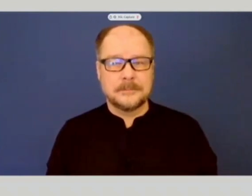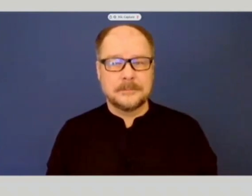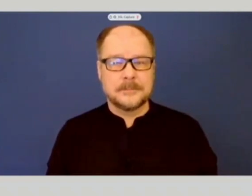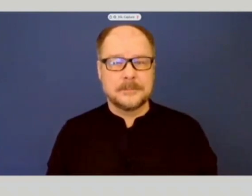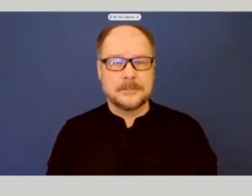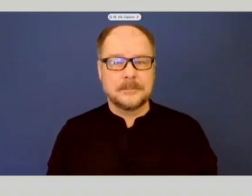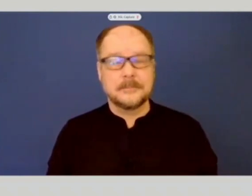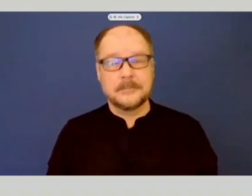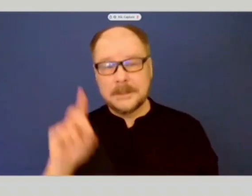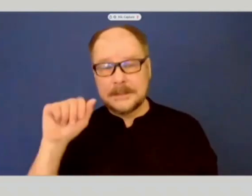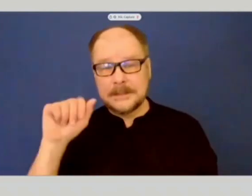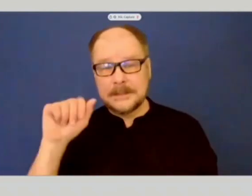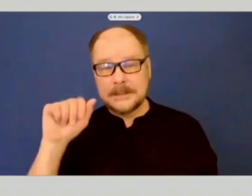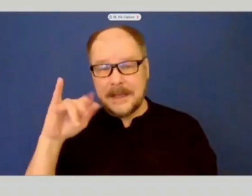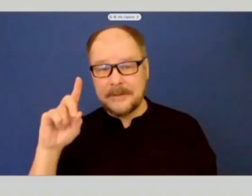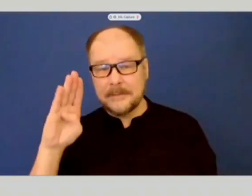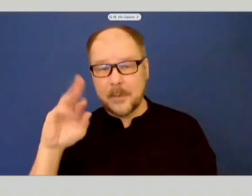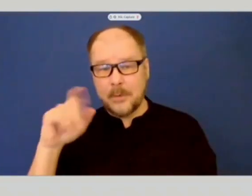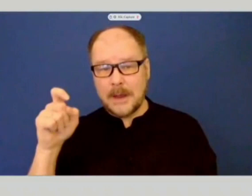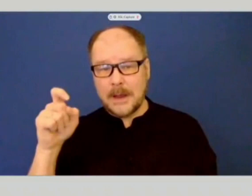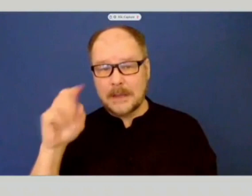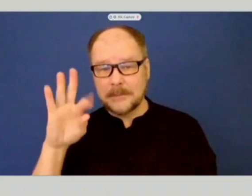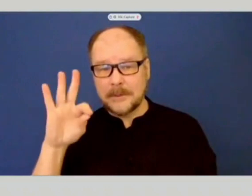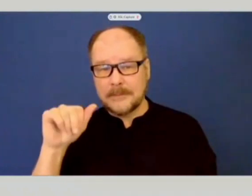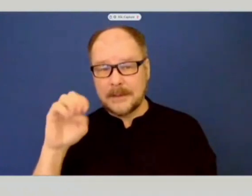David Boraks, WFAE.